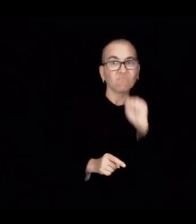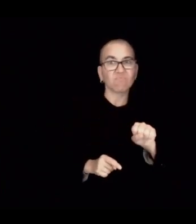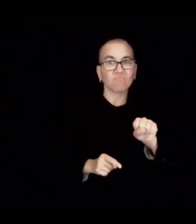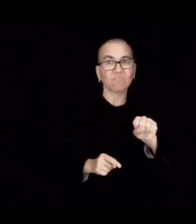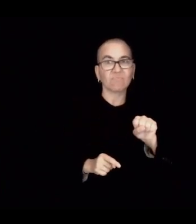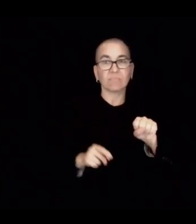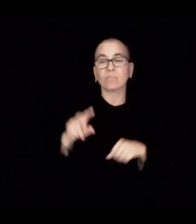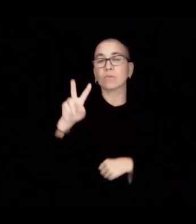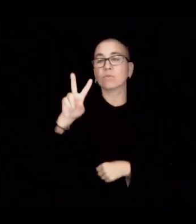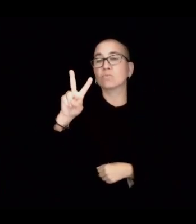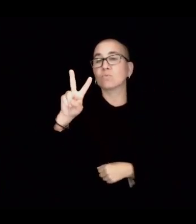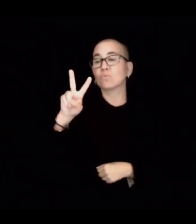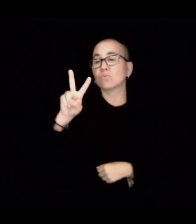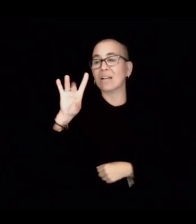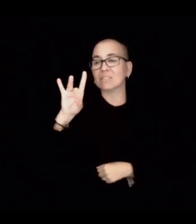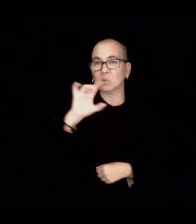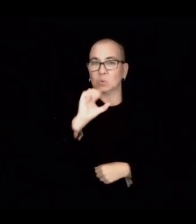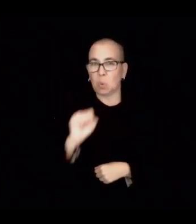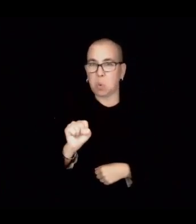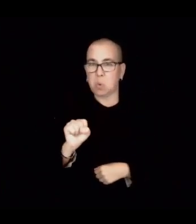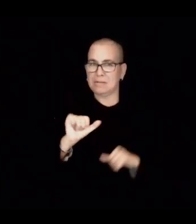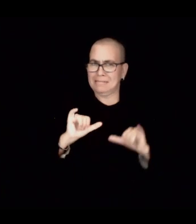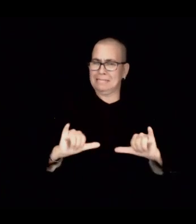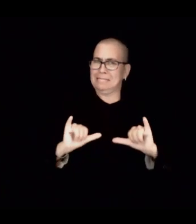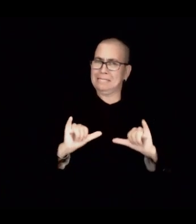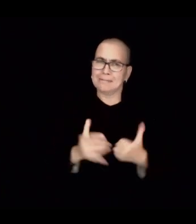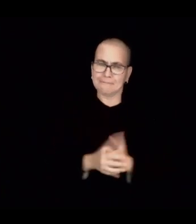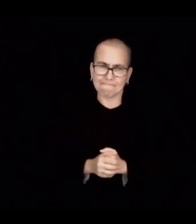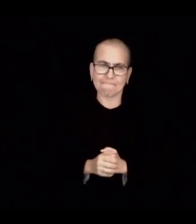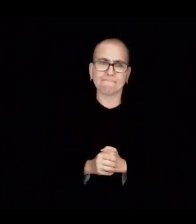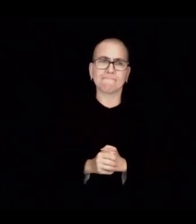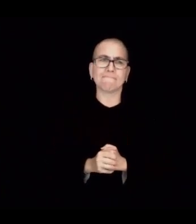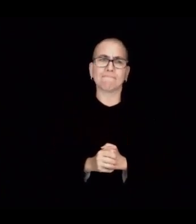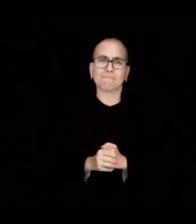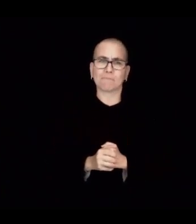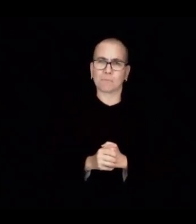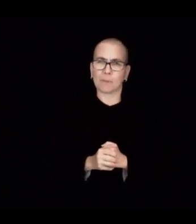A new total of deaths in Minnesota is 1,397,